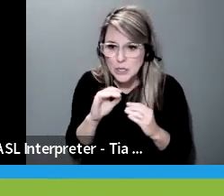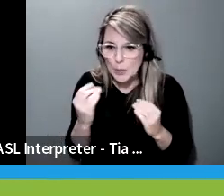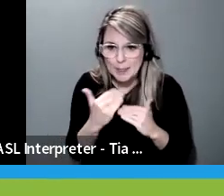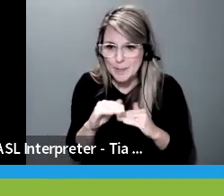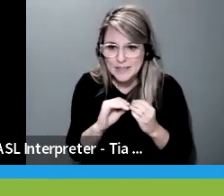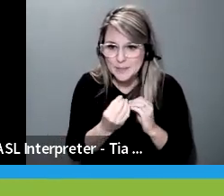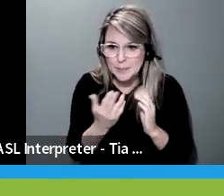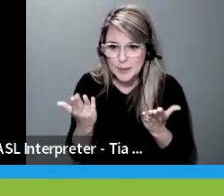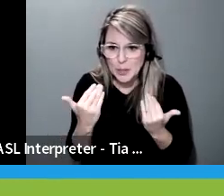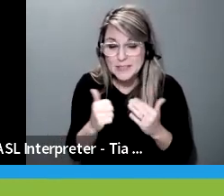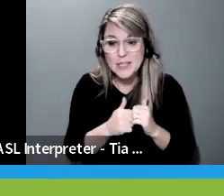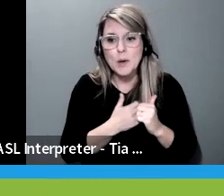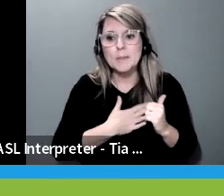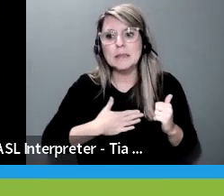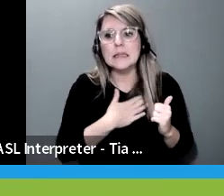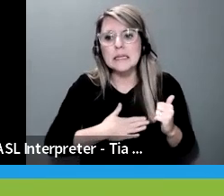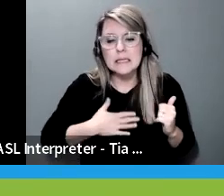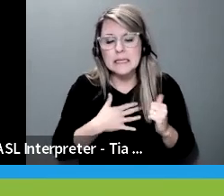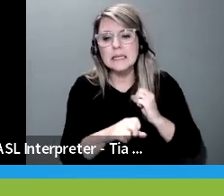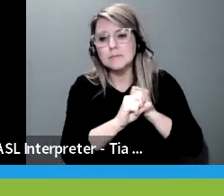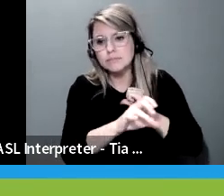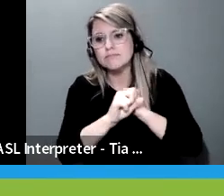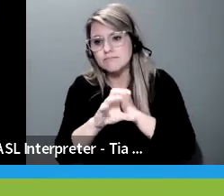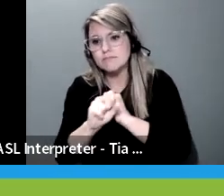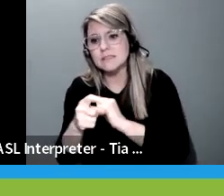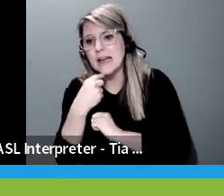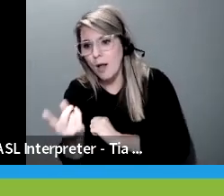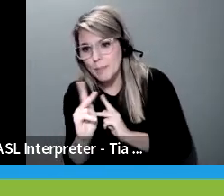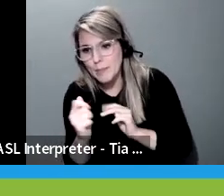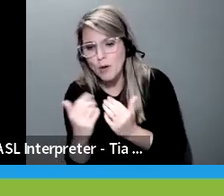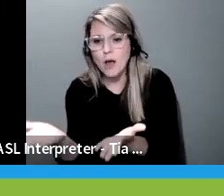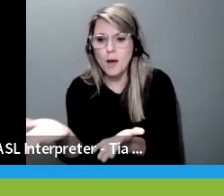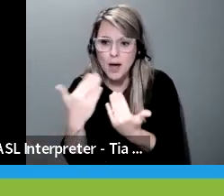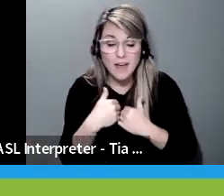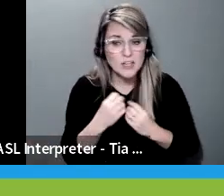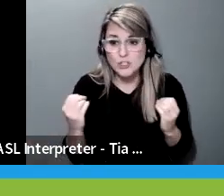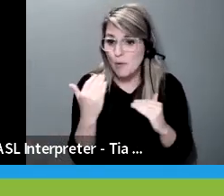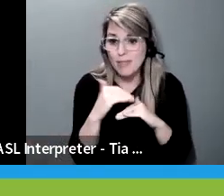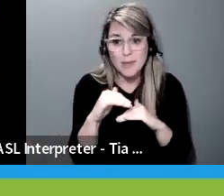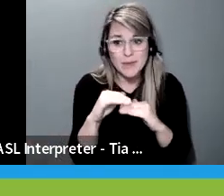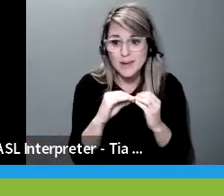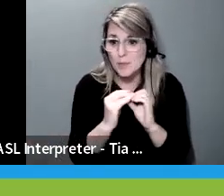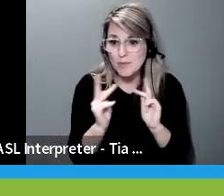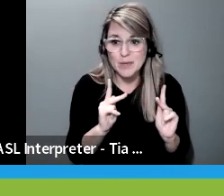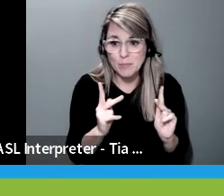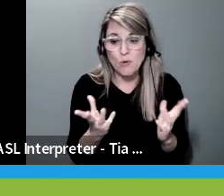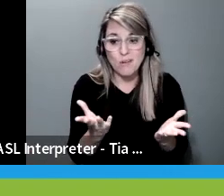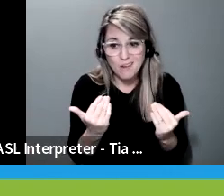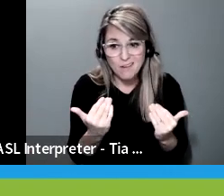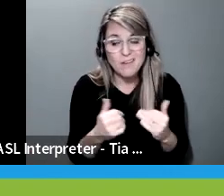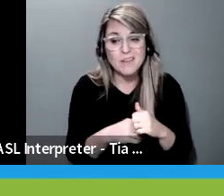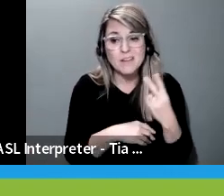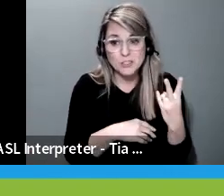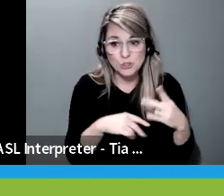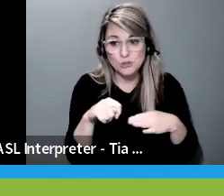we ask you to let people in the community know, encourage people to attend so they can get more information about Youth Thrive.